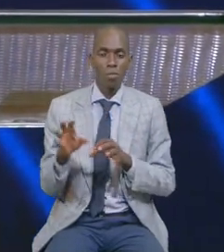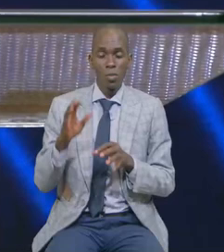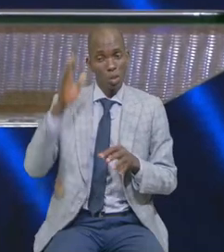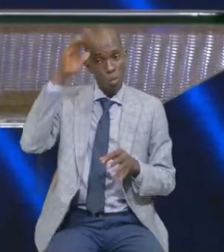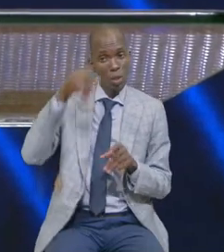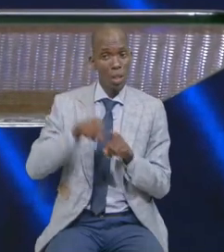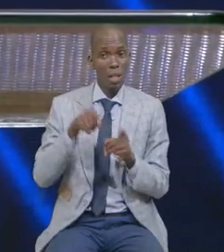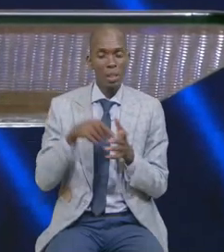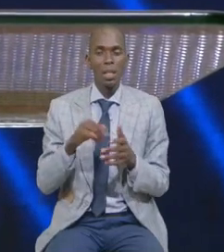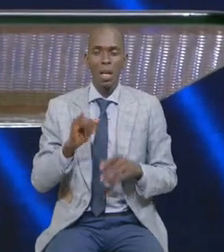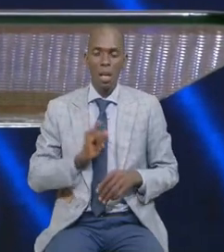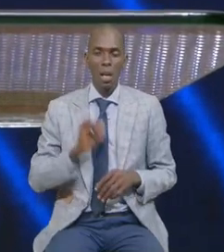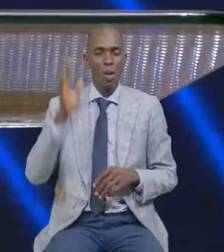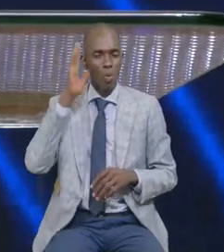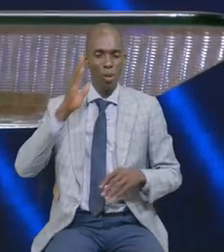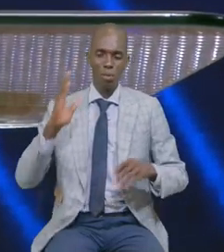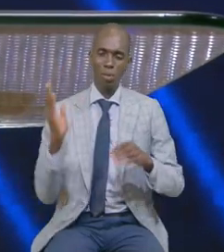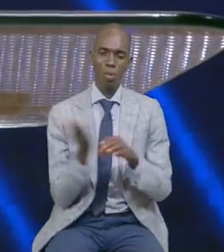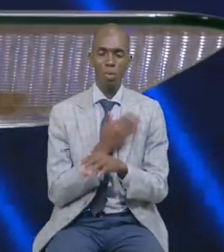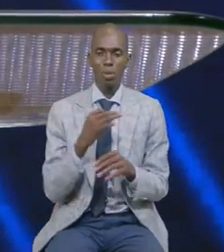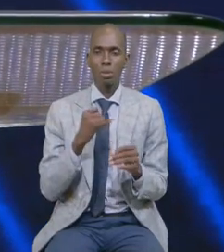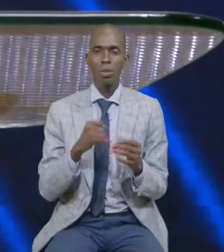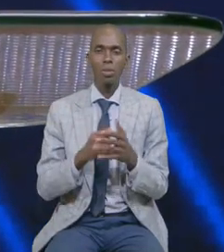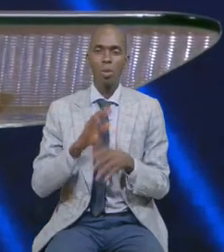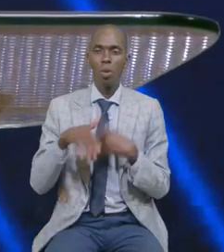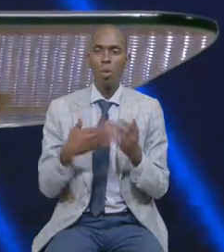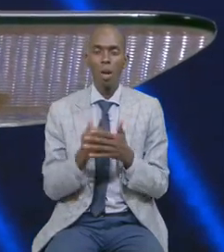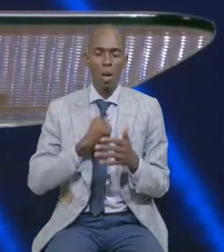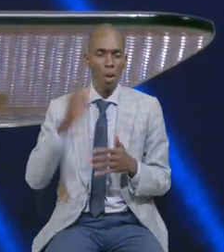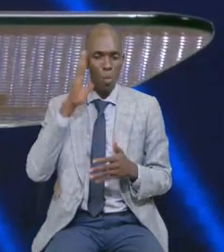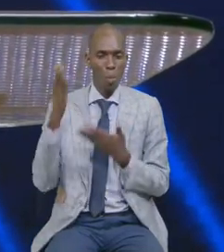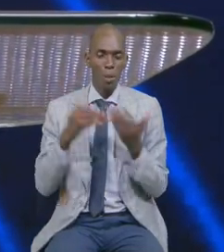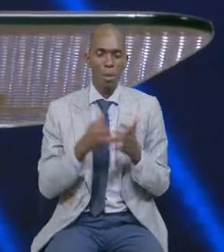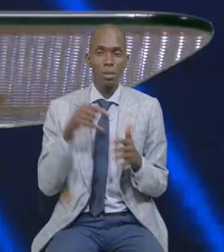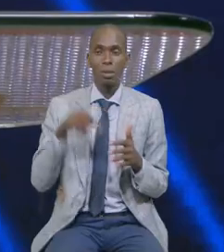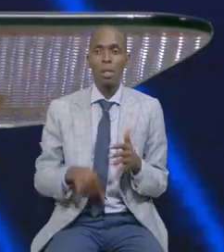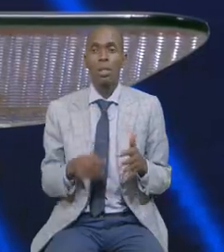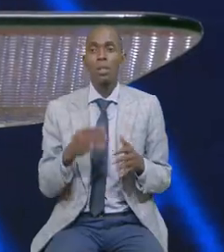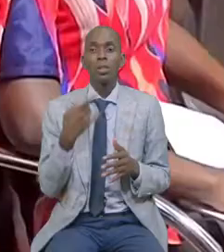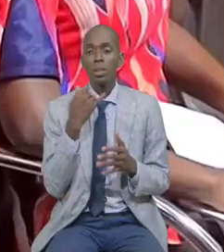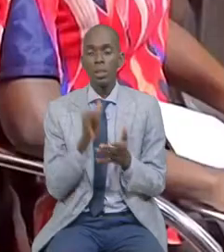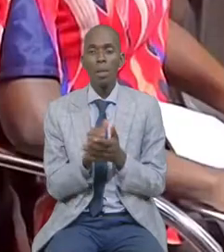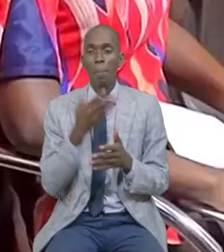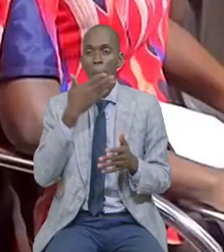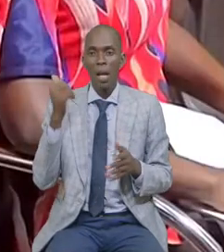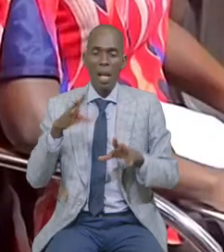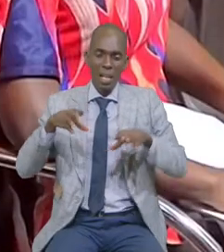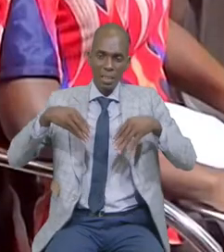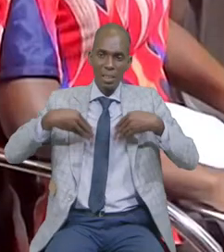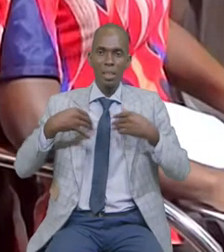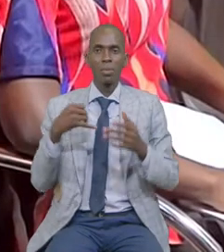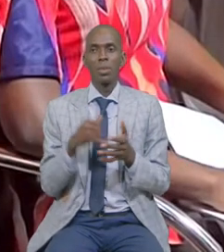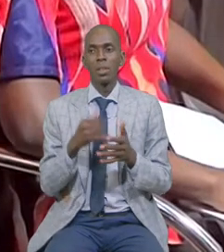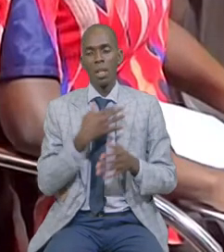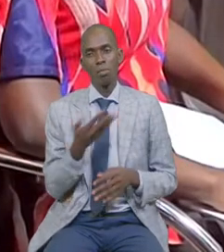You will not get to that place you want to get to. Consider it and compromise. That's what he was telling them. In